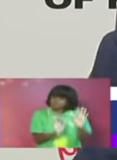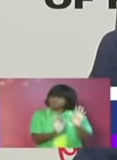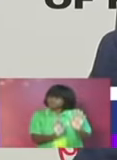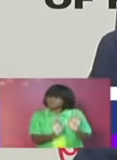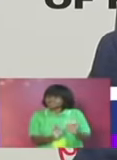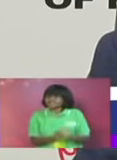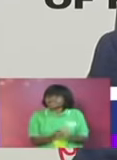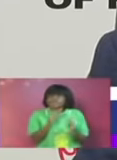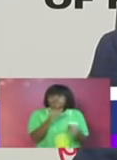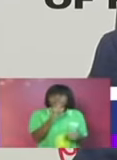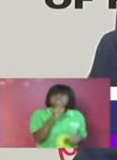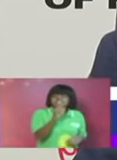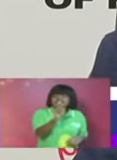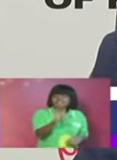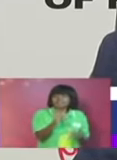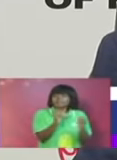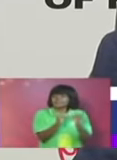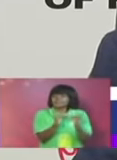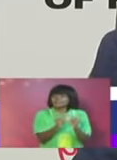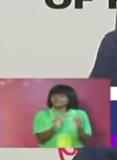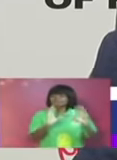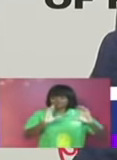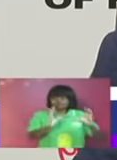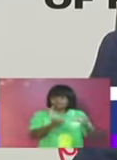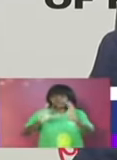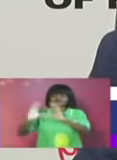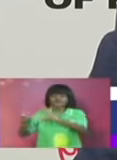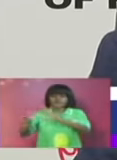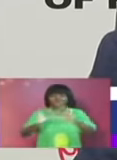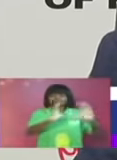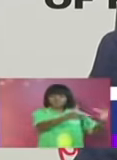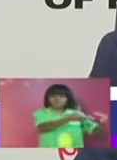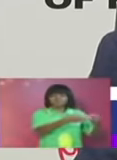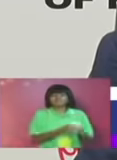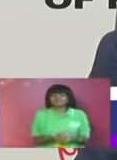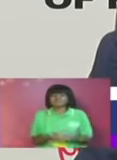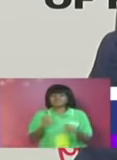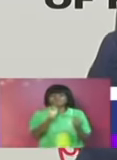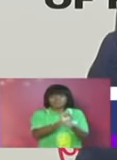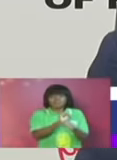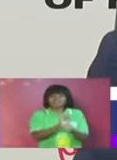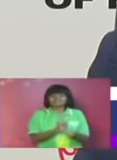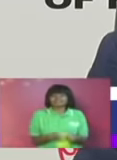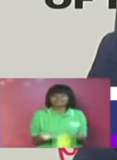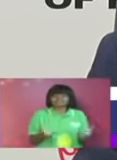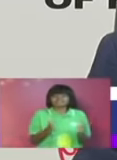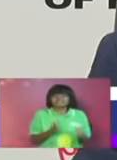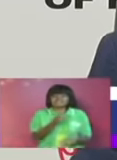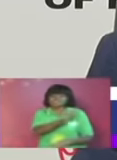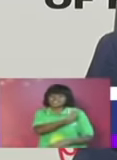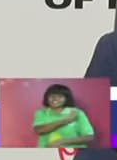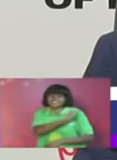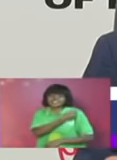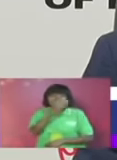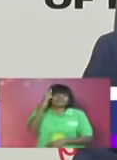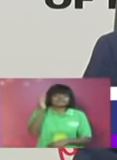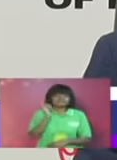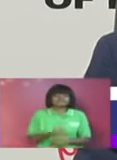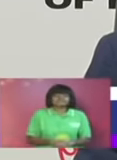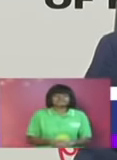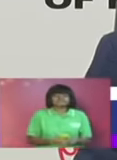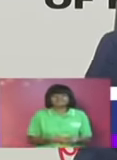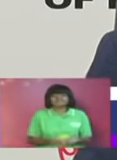average numbers that we get. We track all these numbers. So that